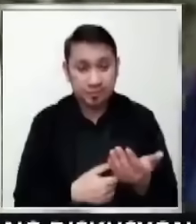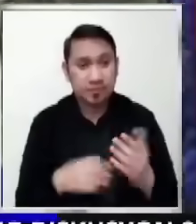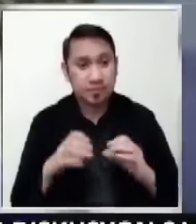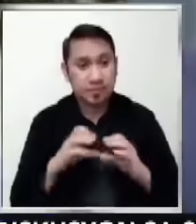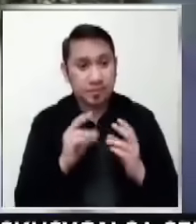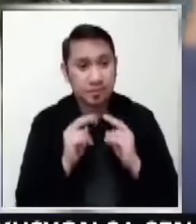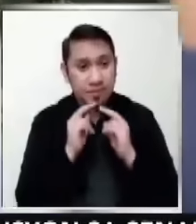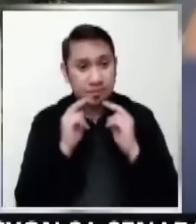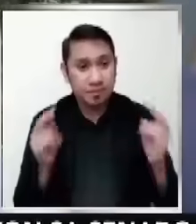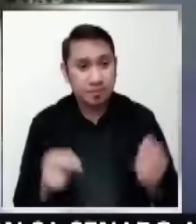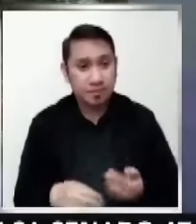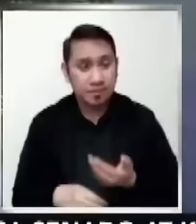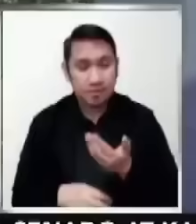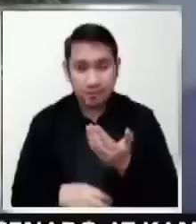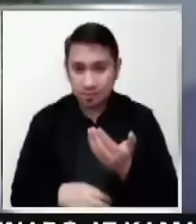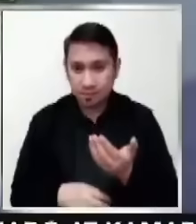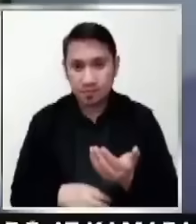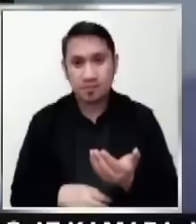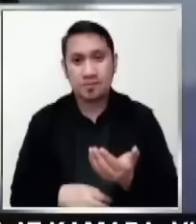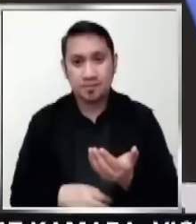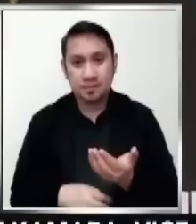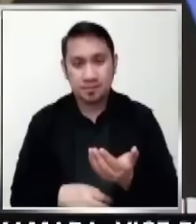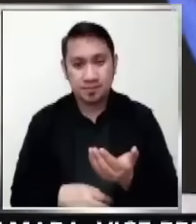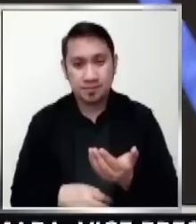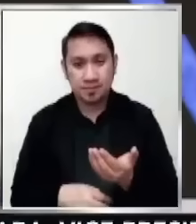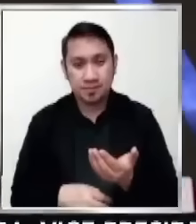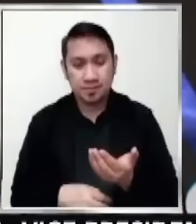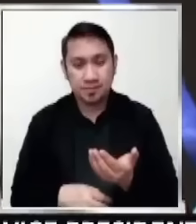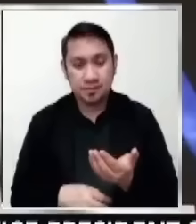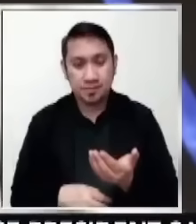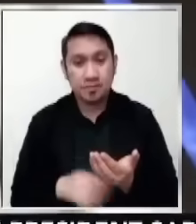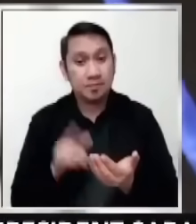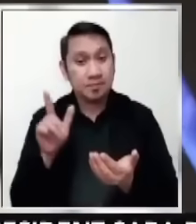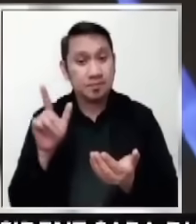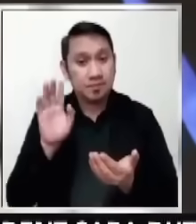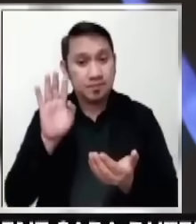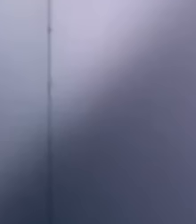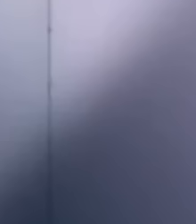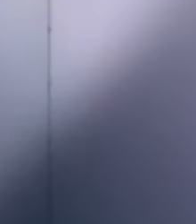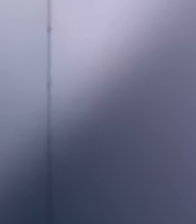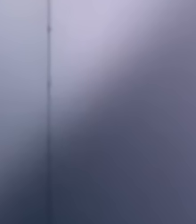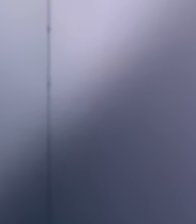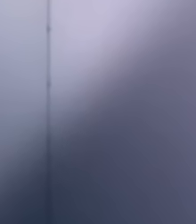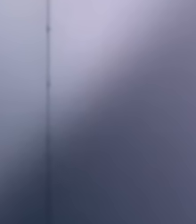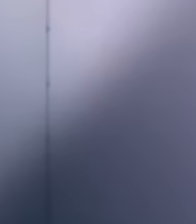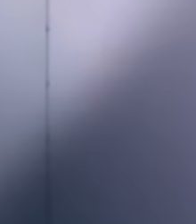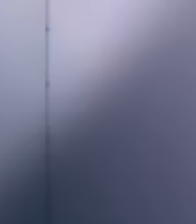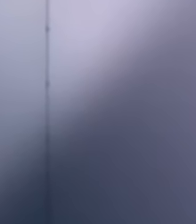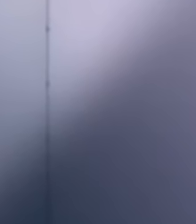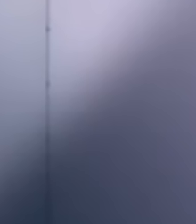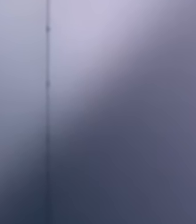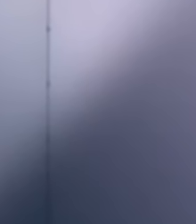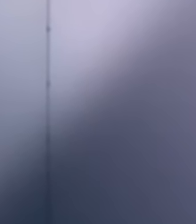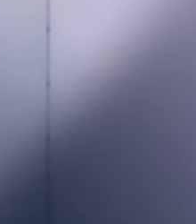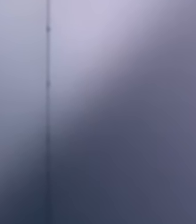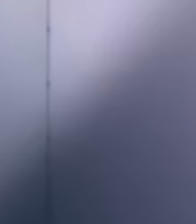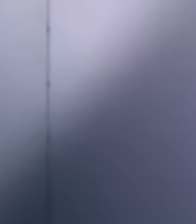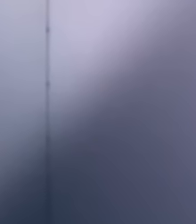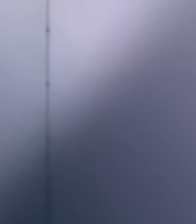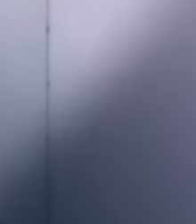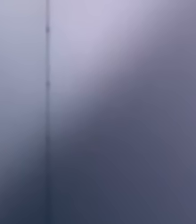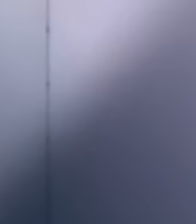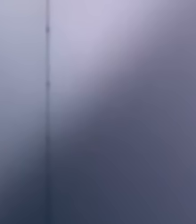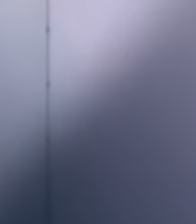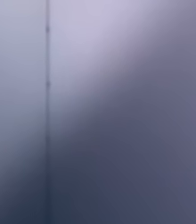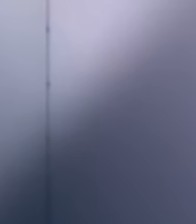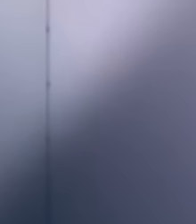News, Marisol Abdurrahman, nakatuto, 24 oras. Mga kapuso, kasama niyo kami